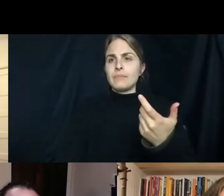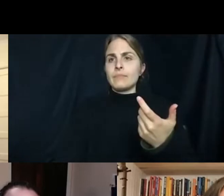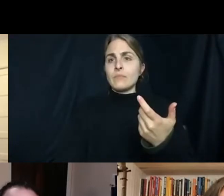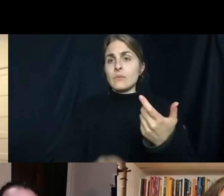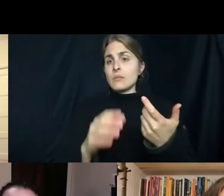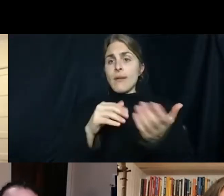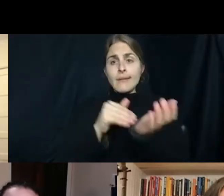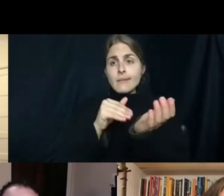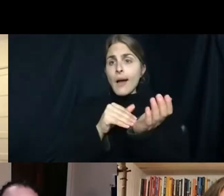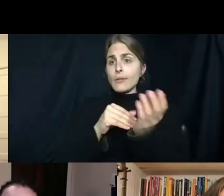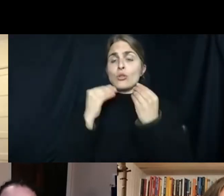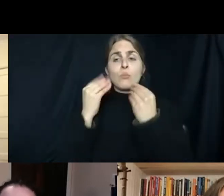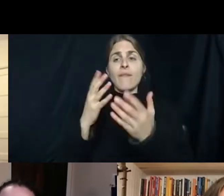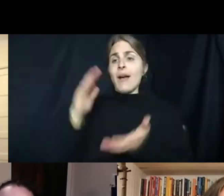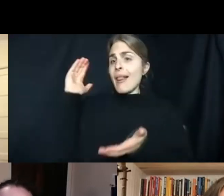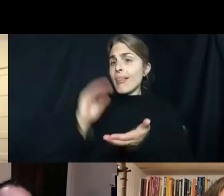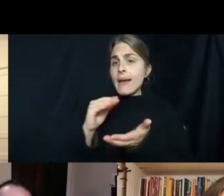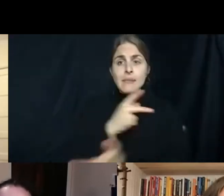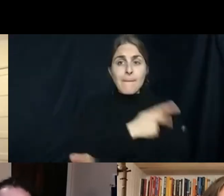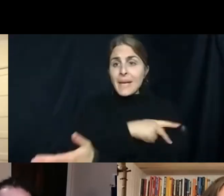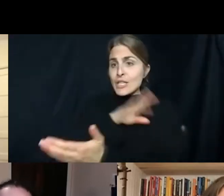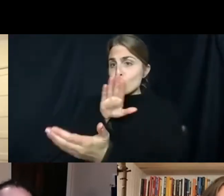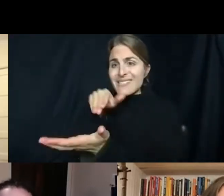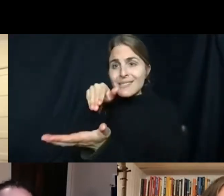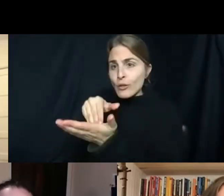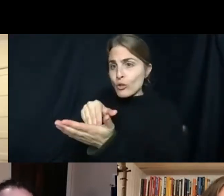doctors provide less patient-centered care.